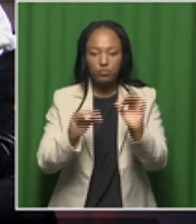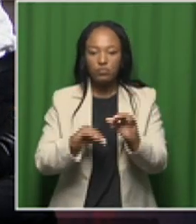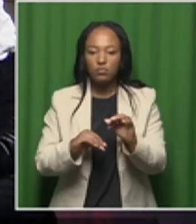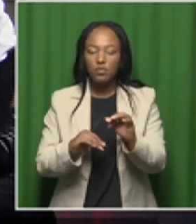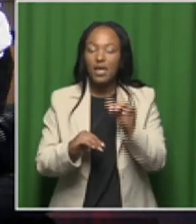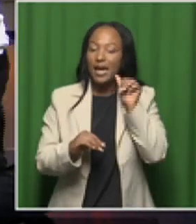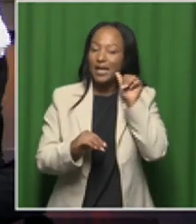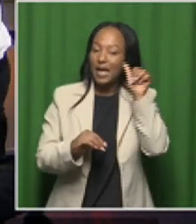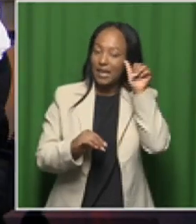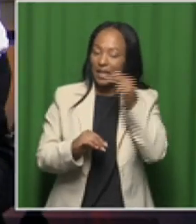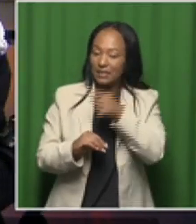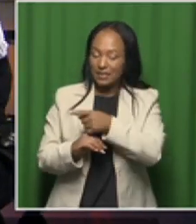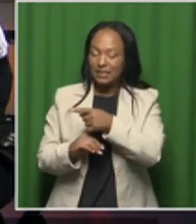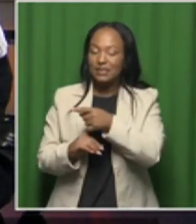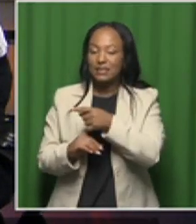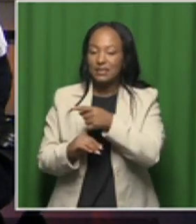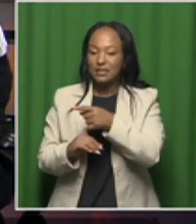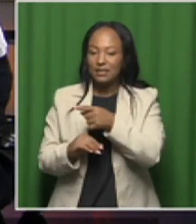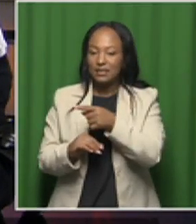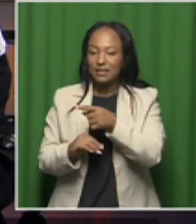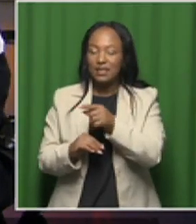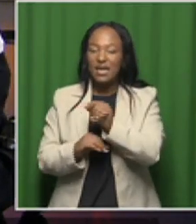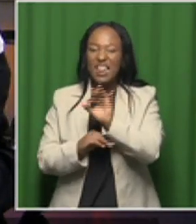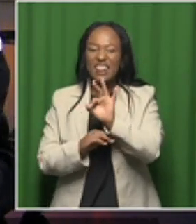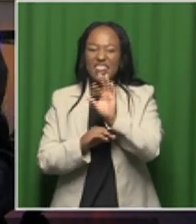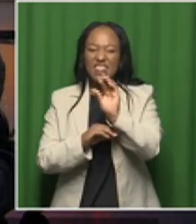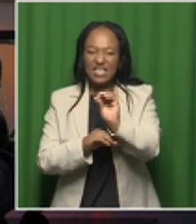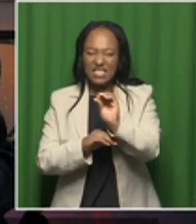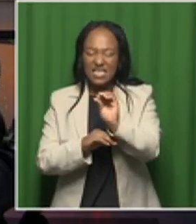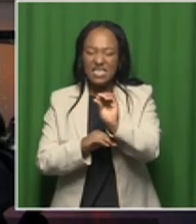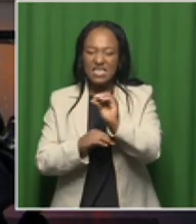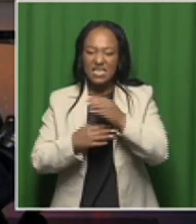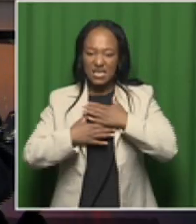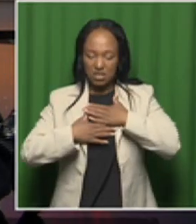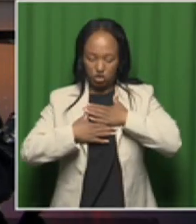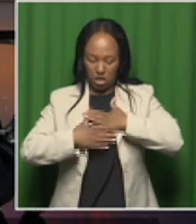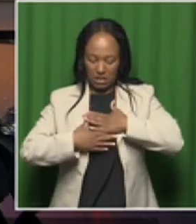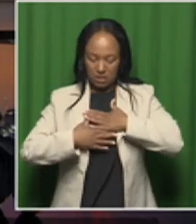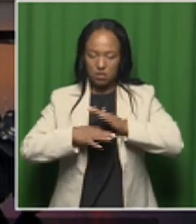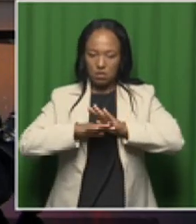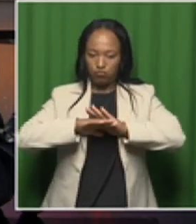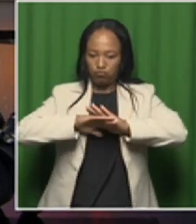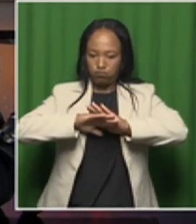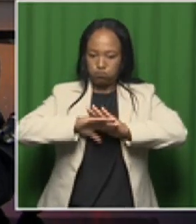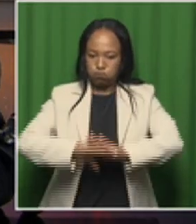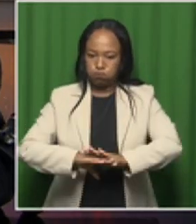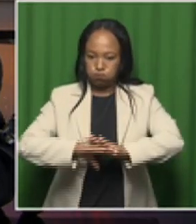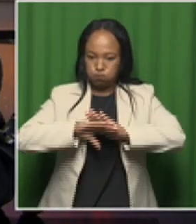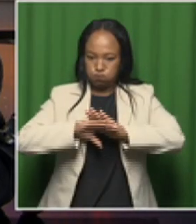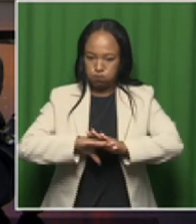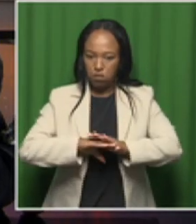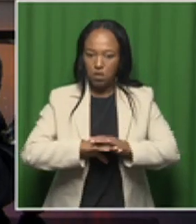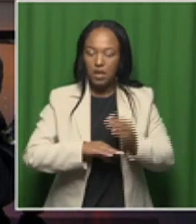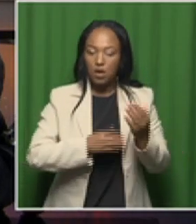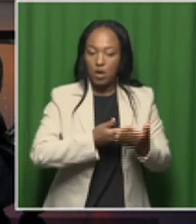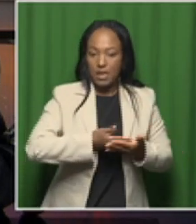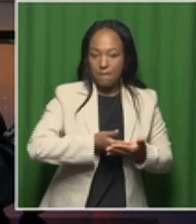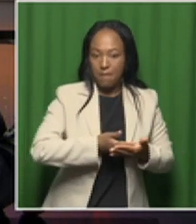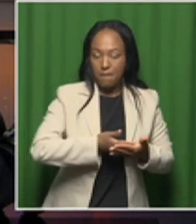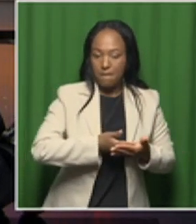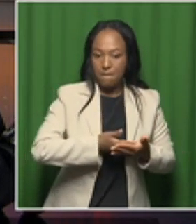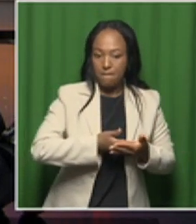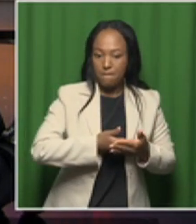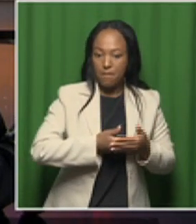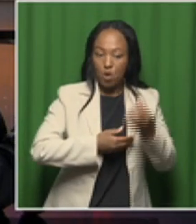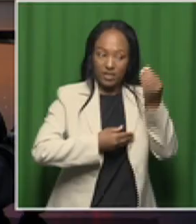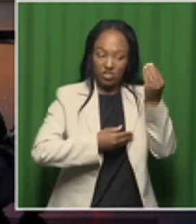the adult, once again here, it will be 30 chest compressions. 30? 30, yeah. And on the child, 30. But on the child